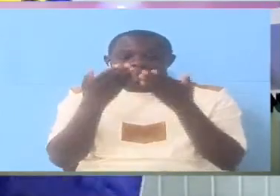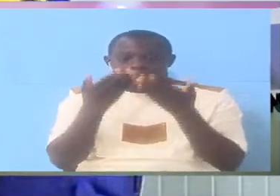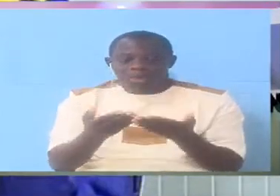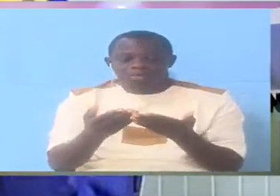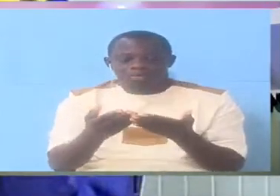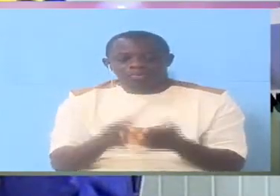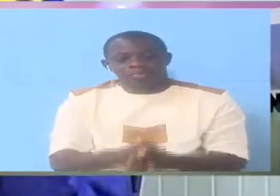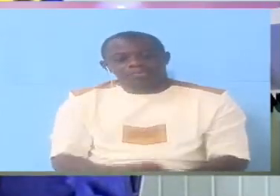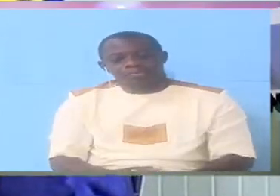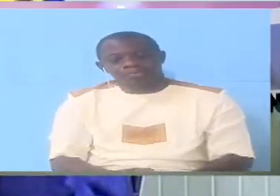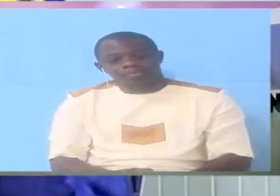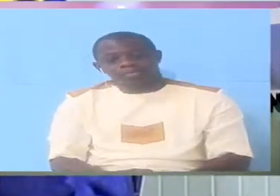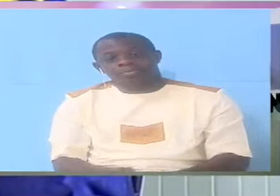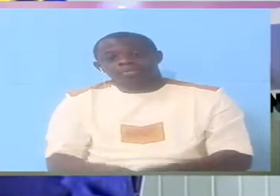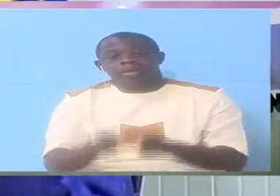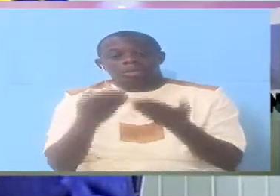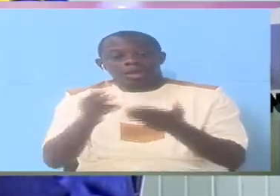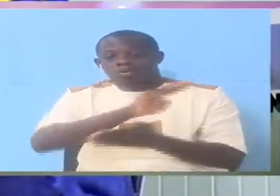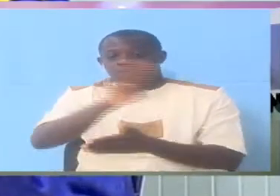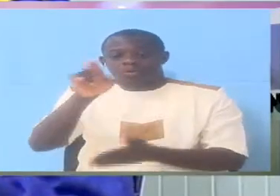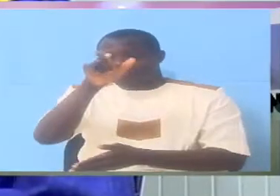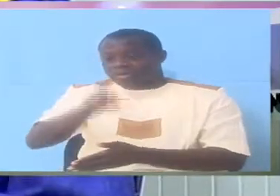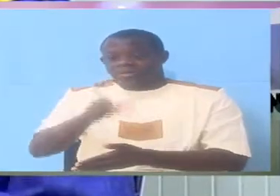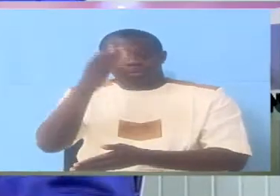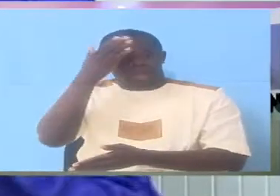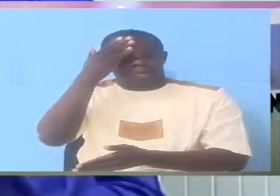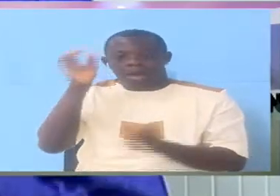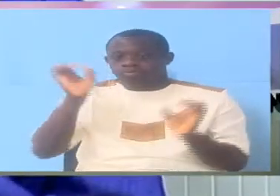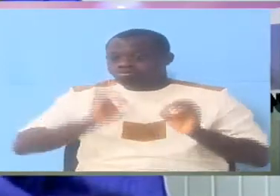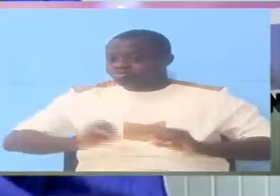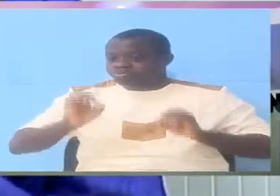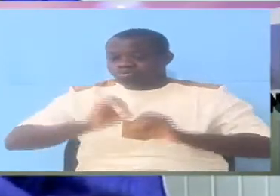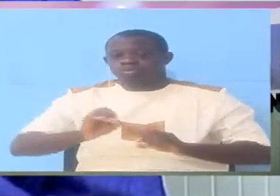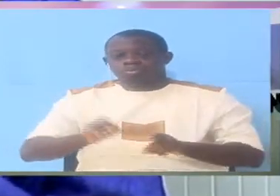So no one knows anyone there